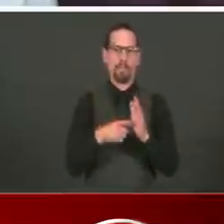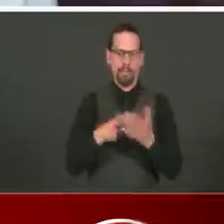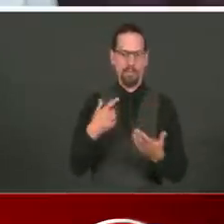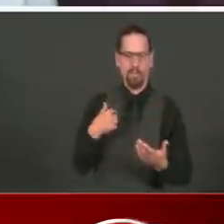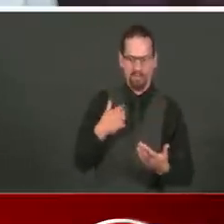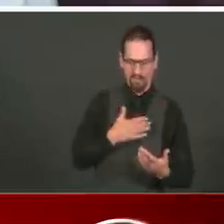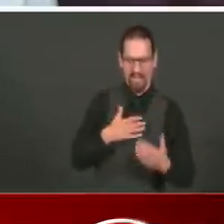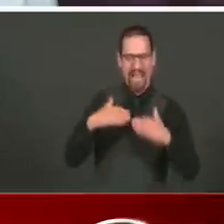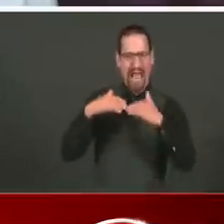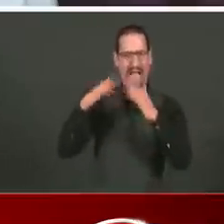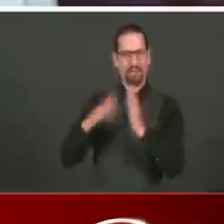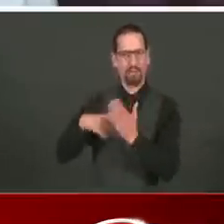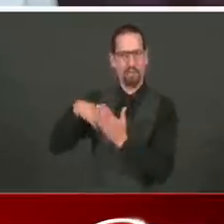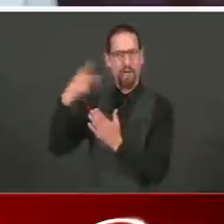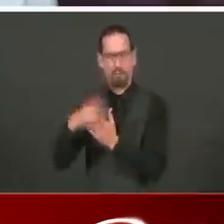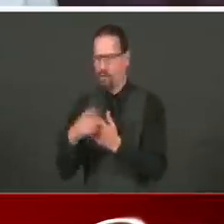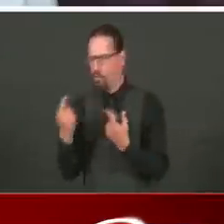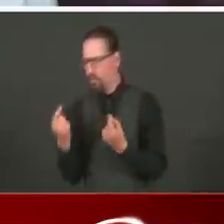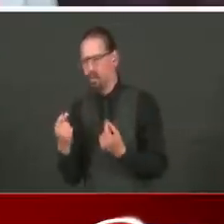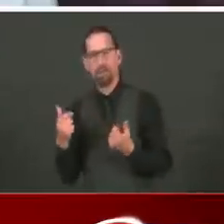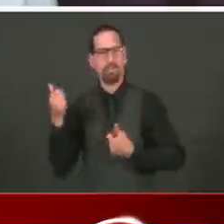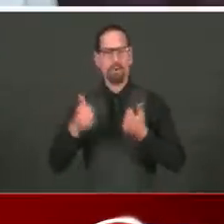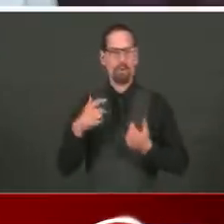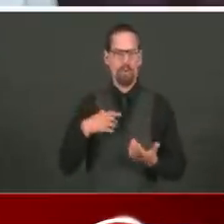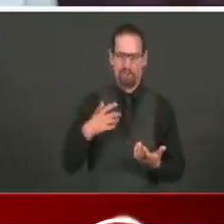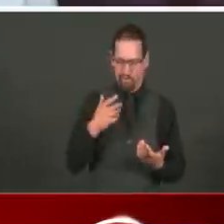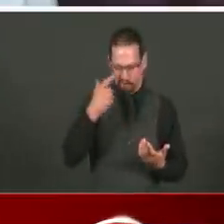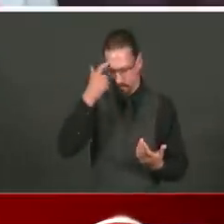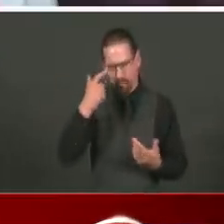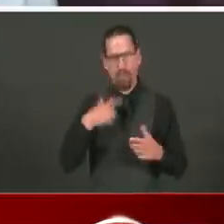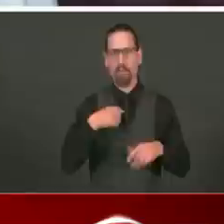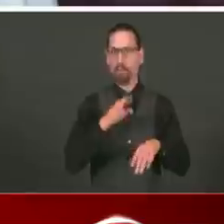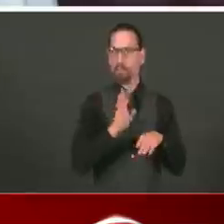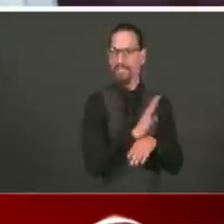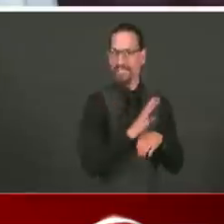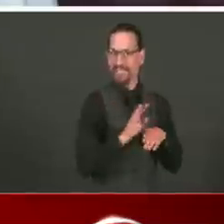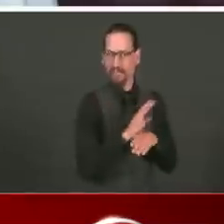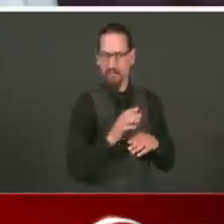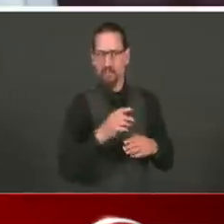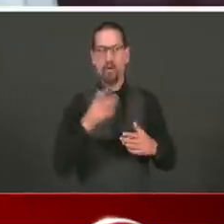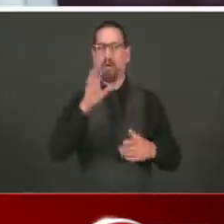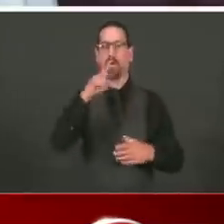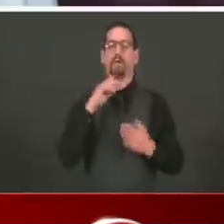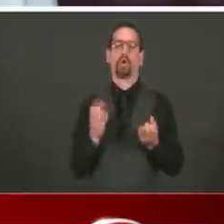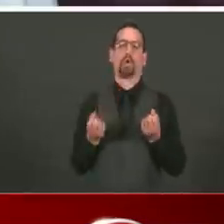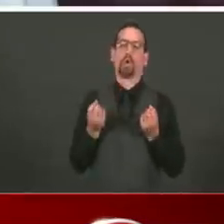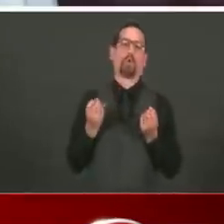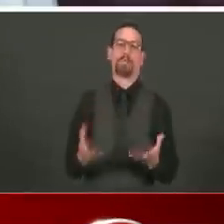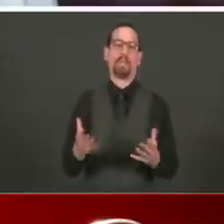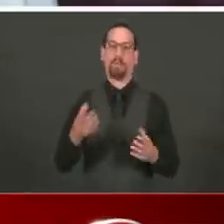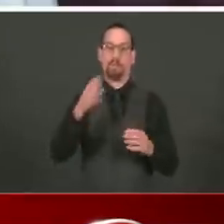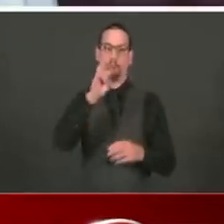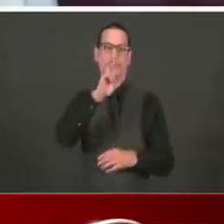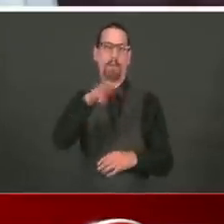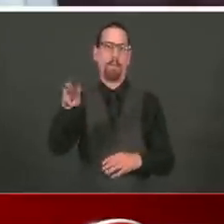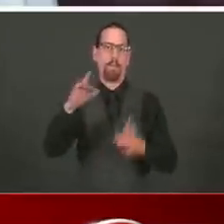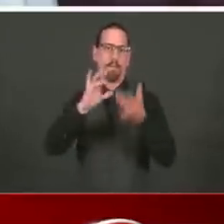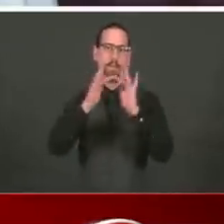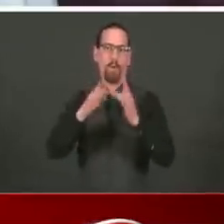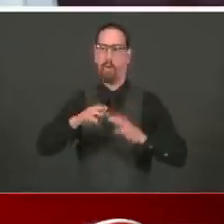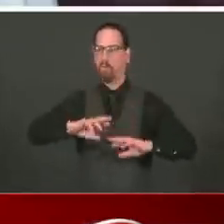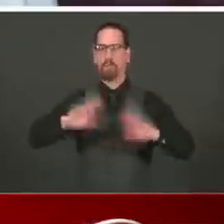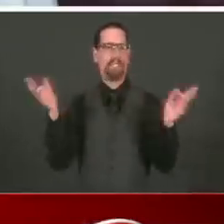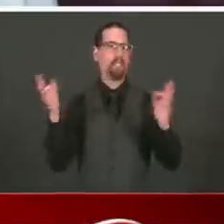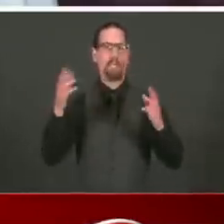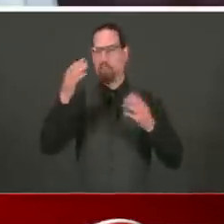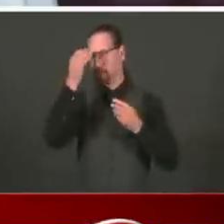this initiative for small businesses. It can be dizzying. So if you download the app, that we've enabled a place for